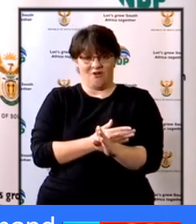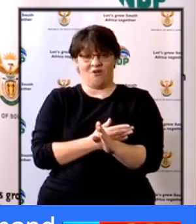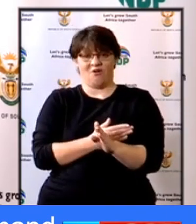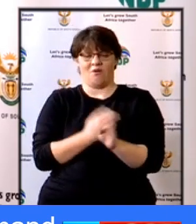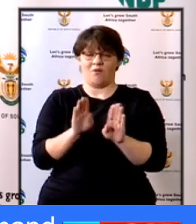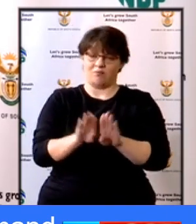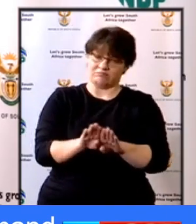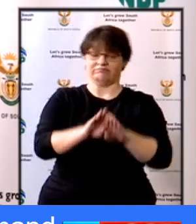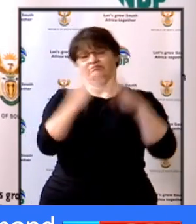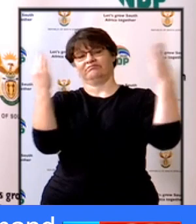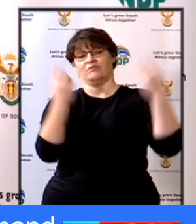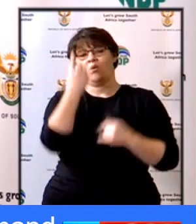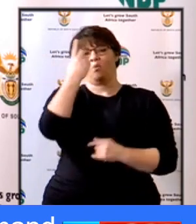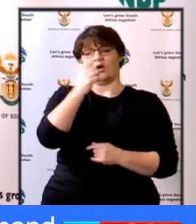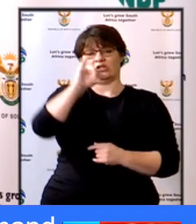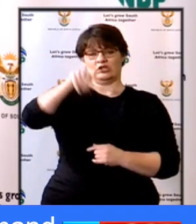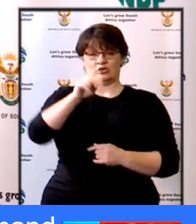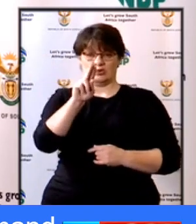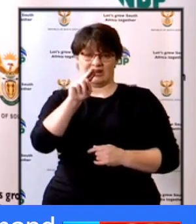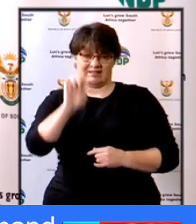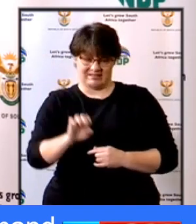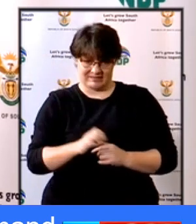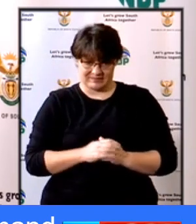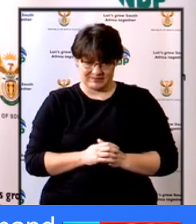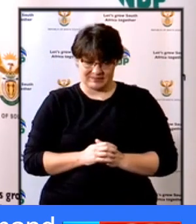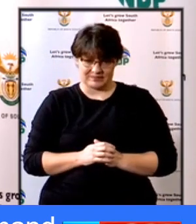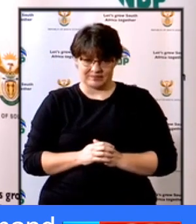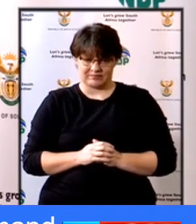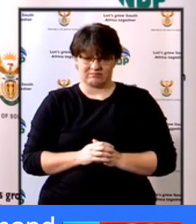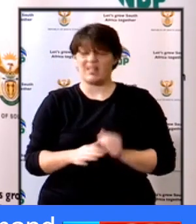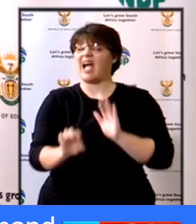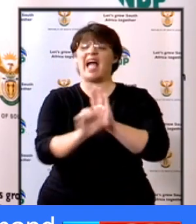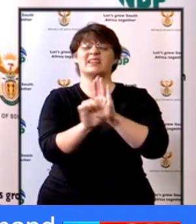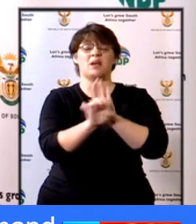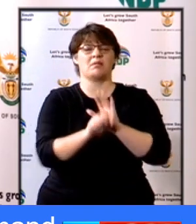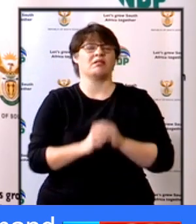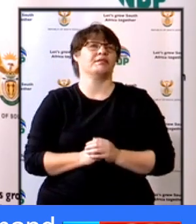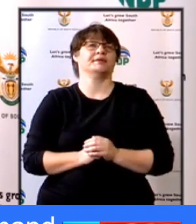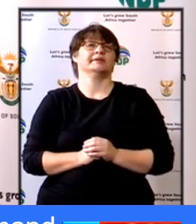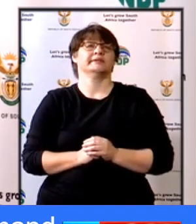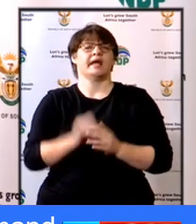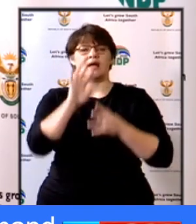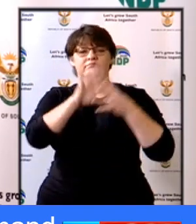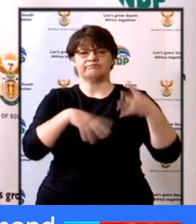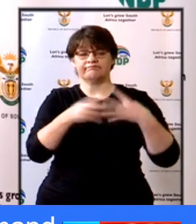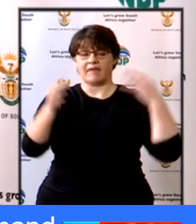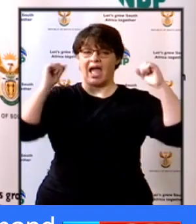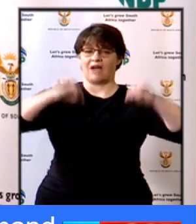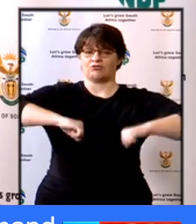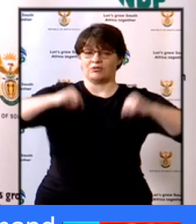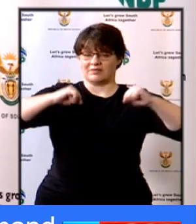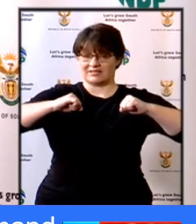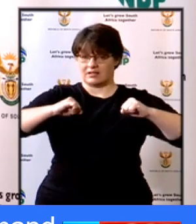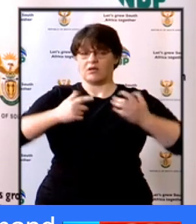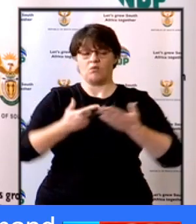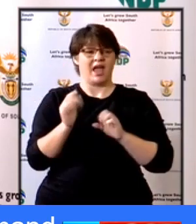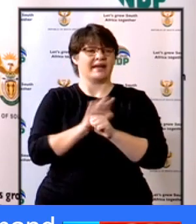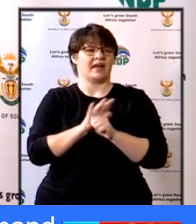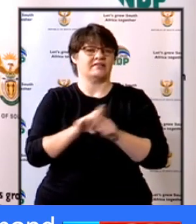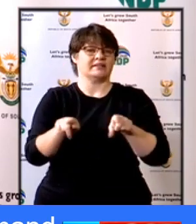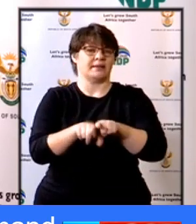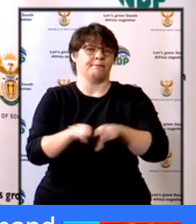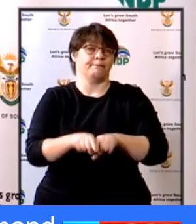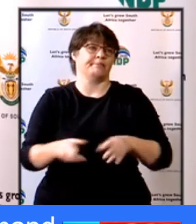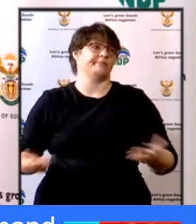of June when workplaces open. For example, in the framework agreements, we cover things